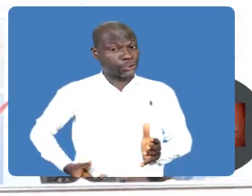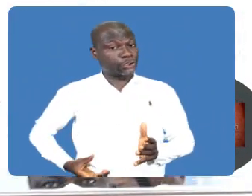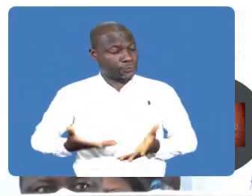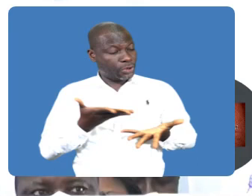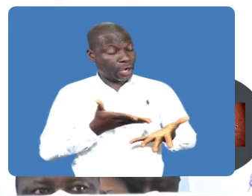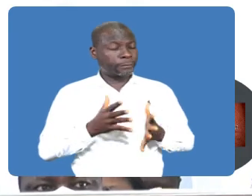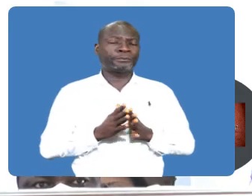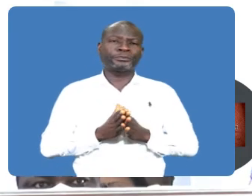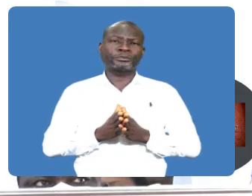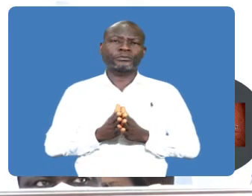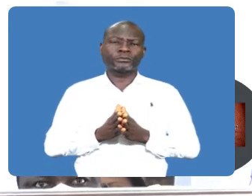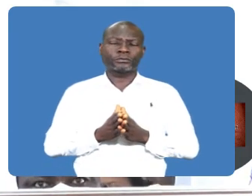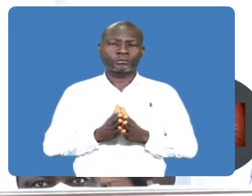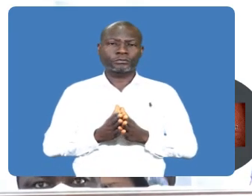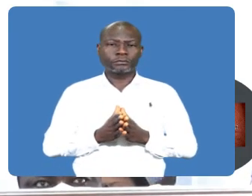Nananum,